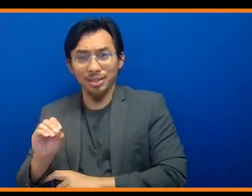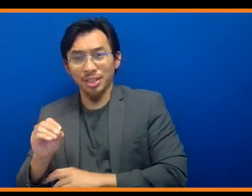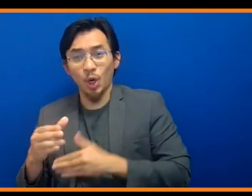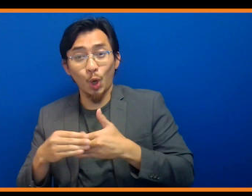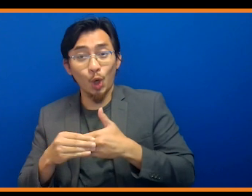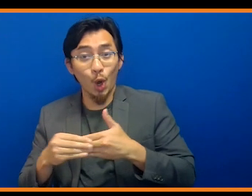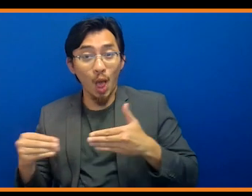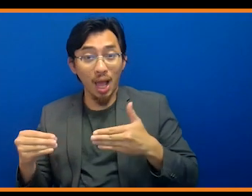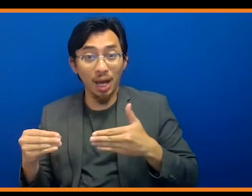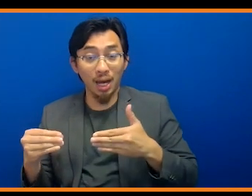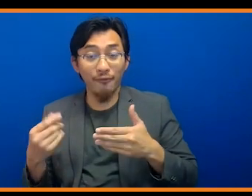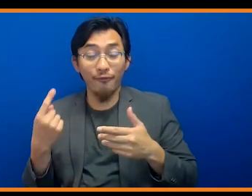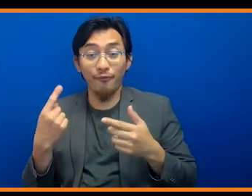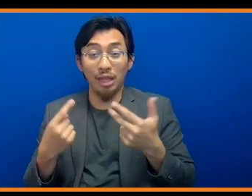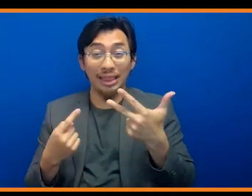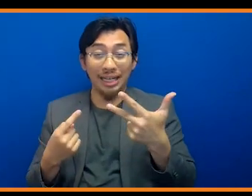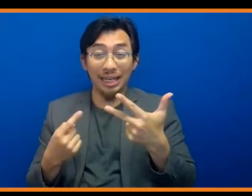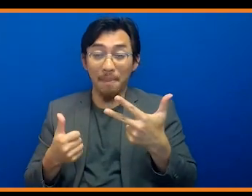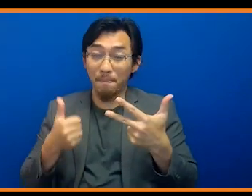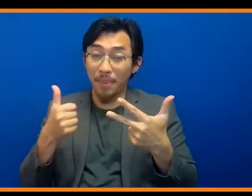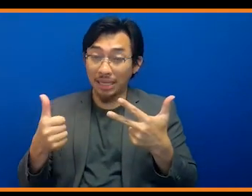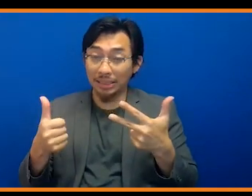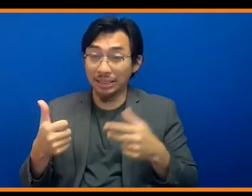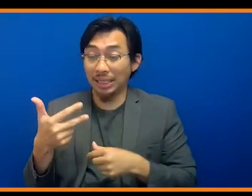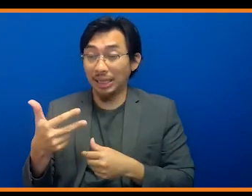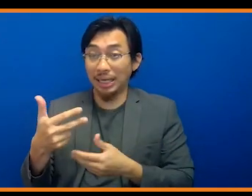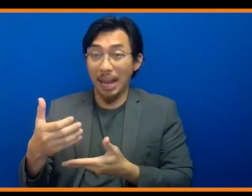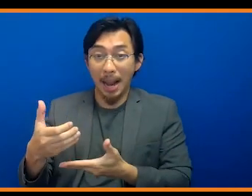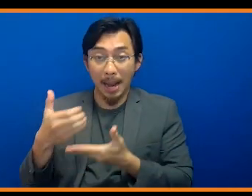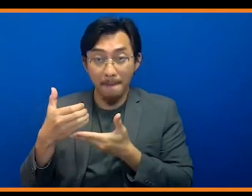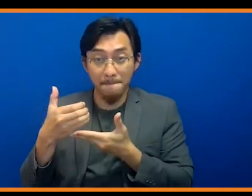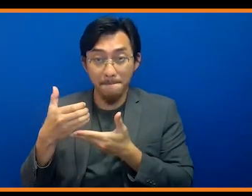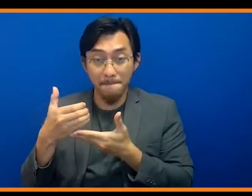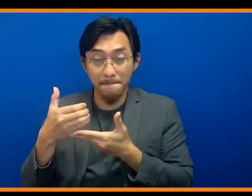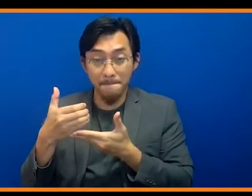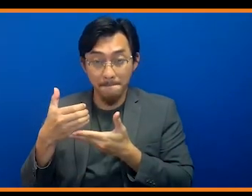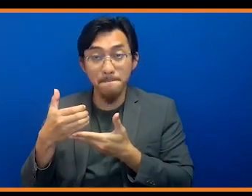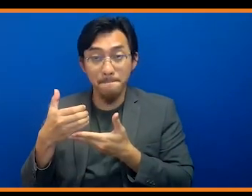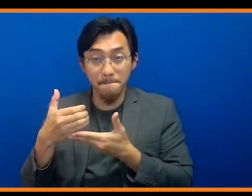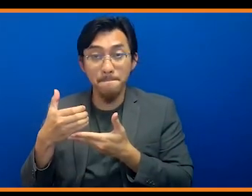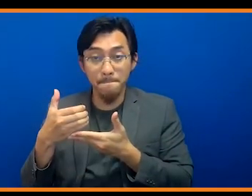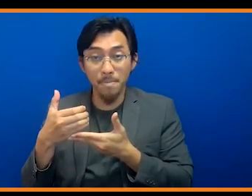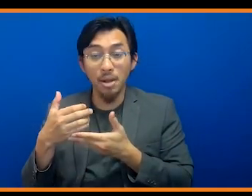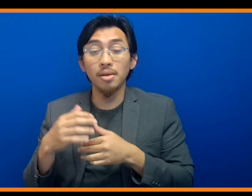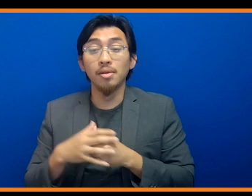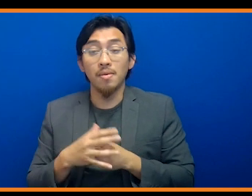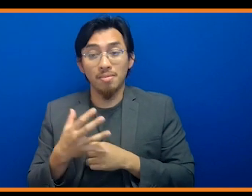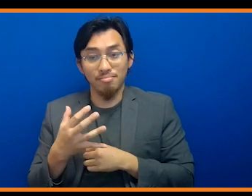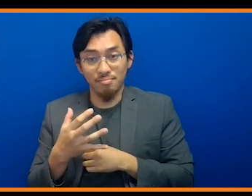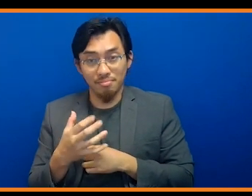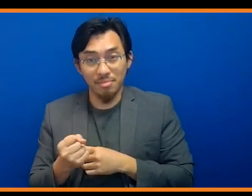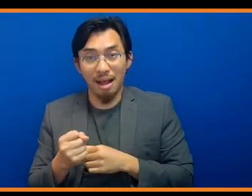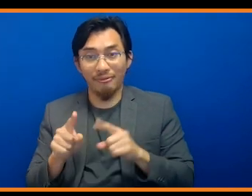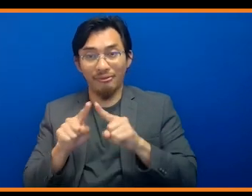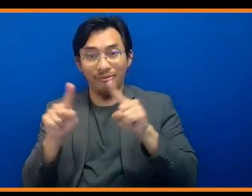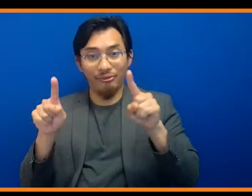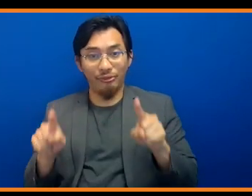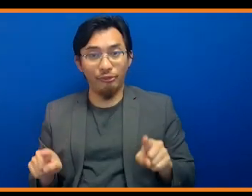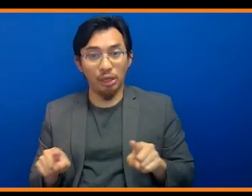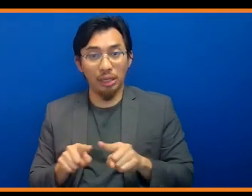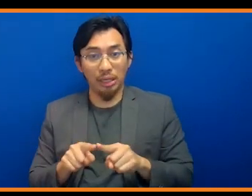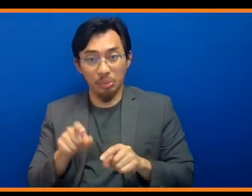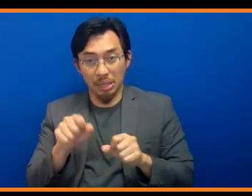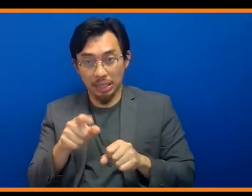$1,500 for three best or three champions. Yeah. And here there's also in the flyer, we can see